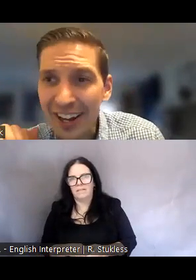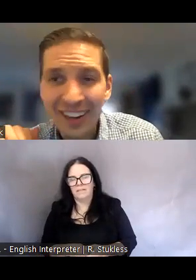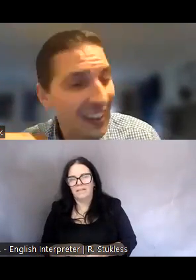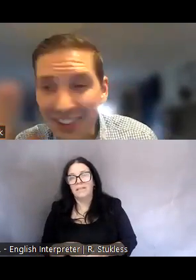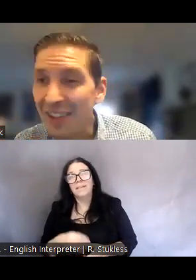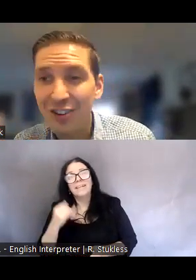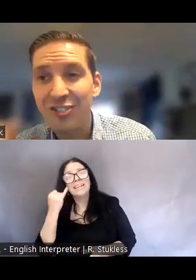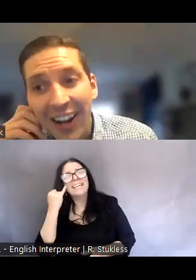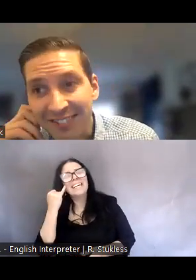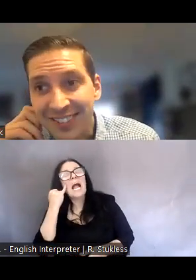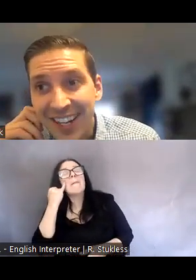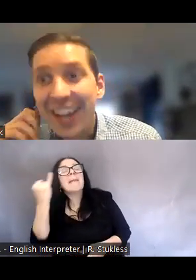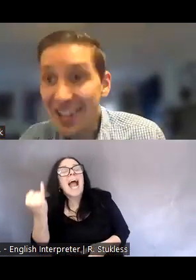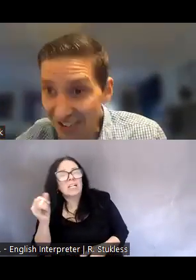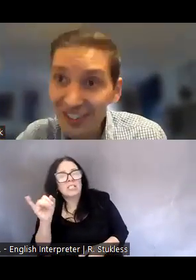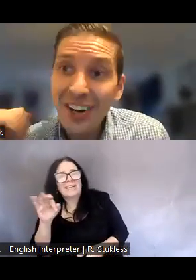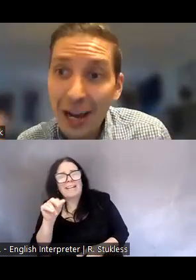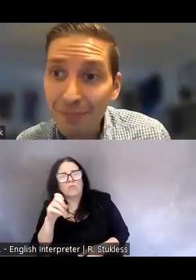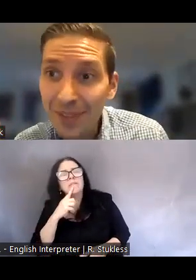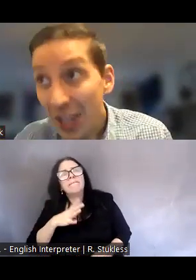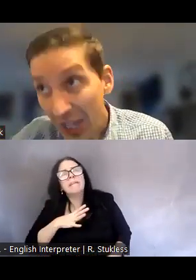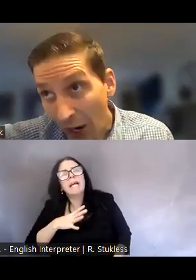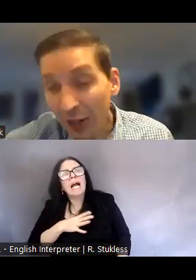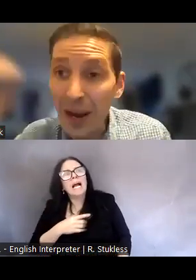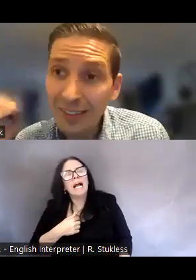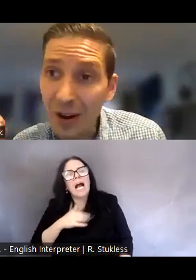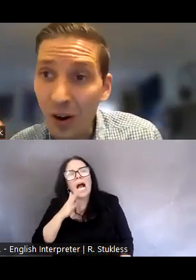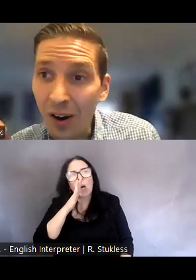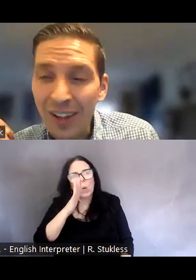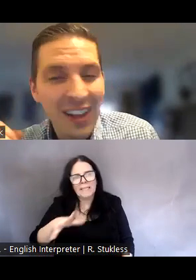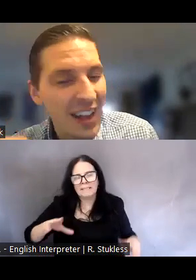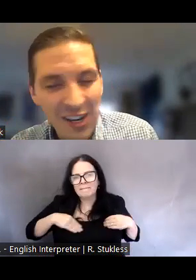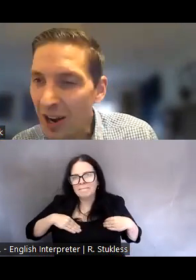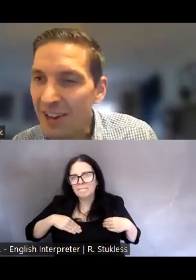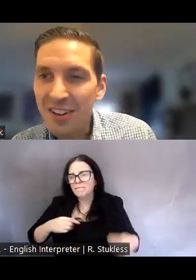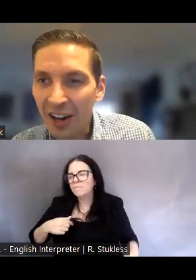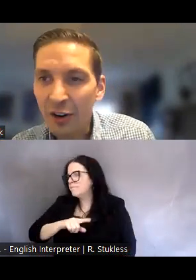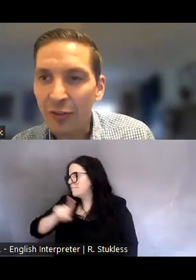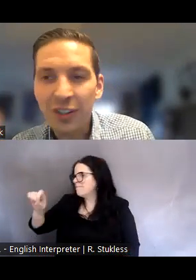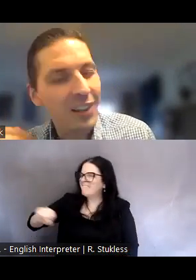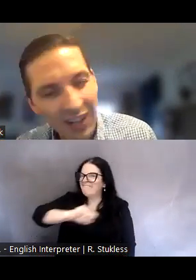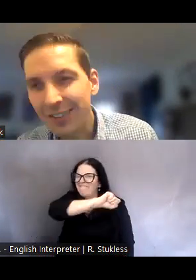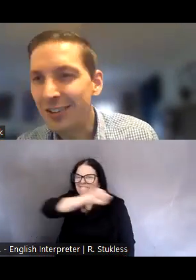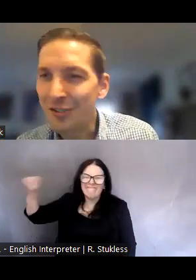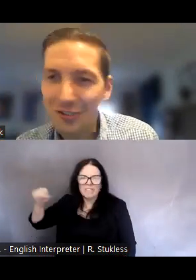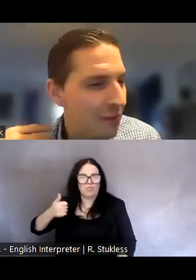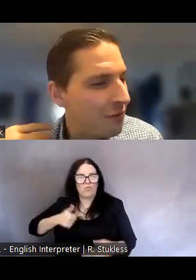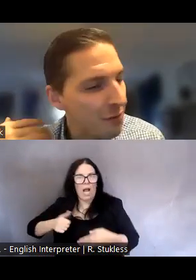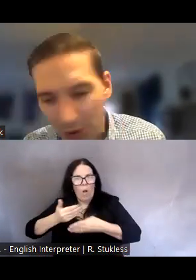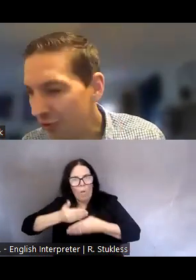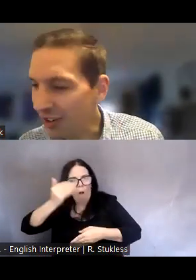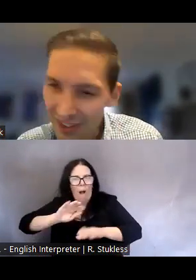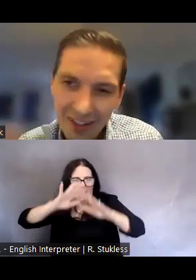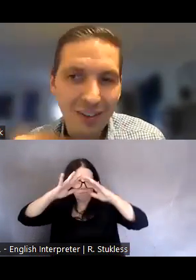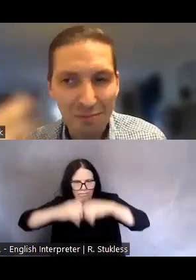college try. I'll give it a shot. And you stood up, you walked back to that wall, and you tried to knock it over. You kicked, you shoved,